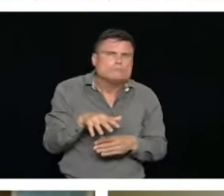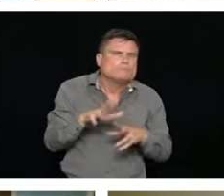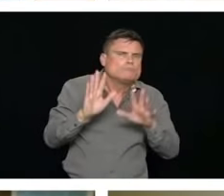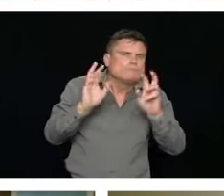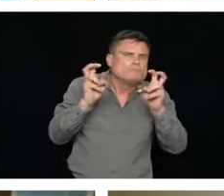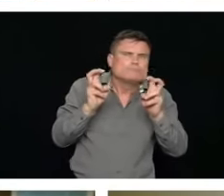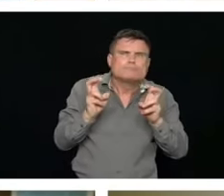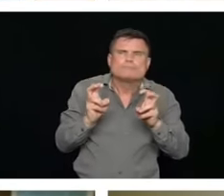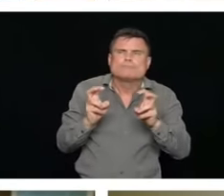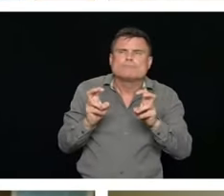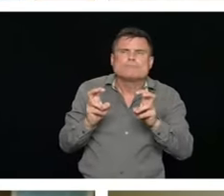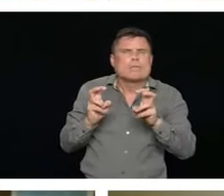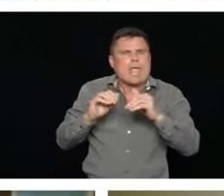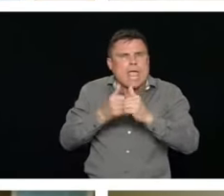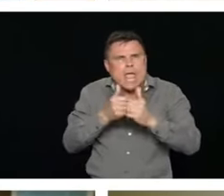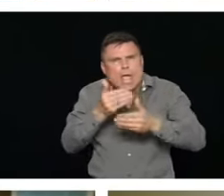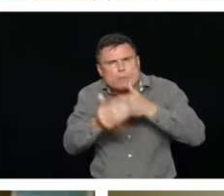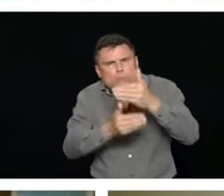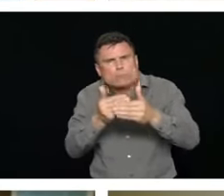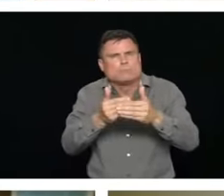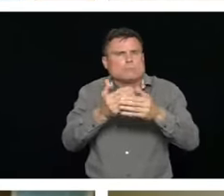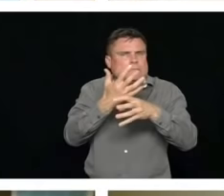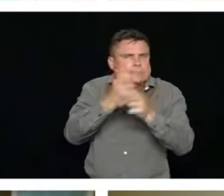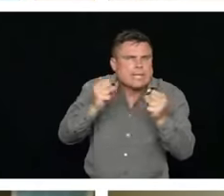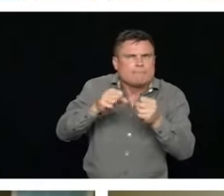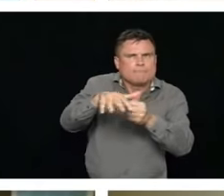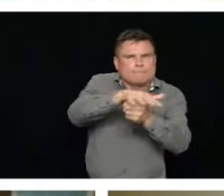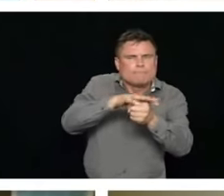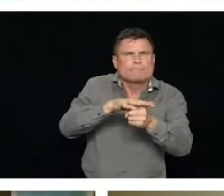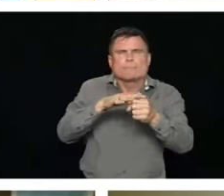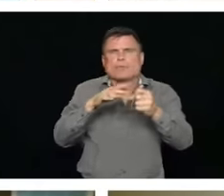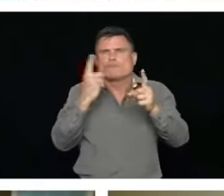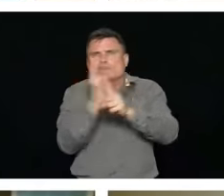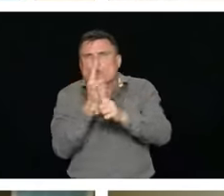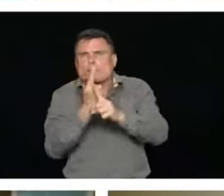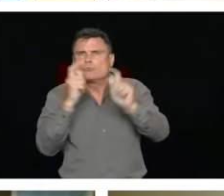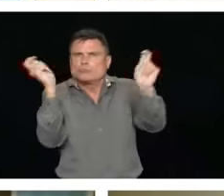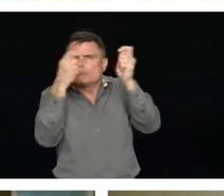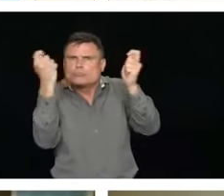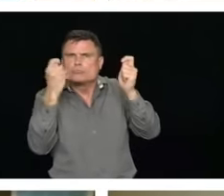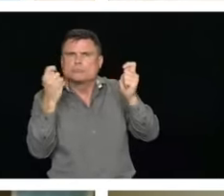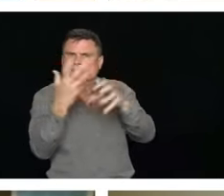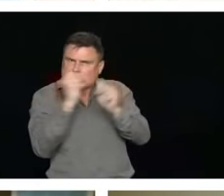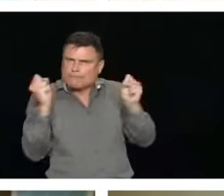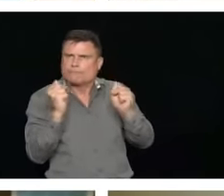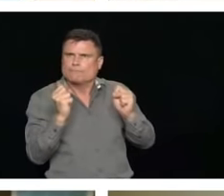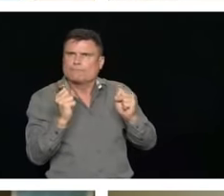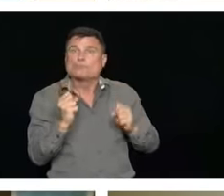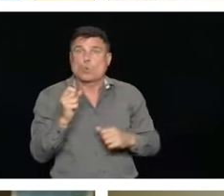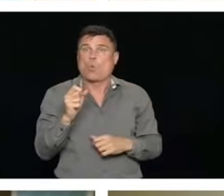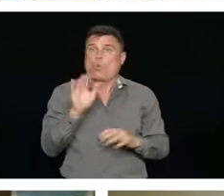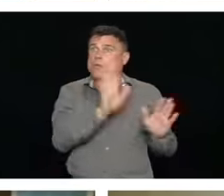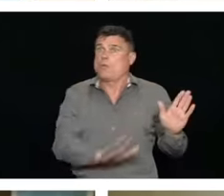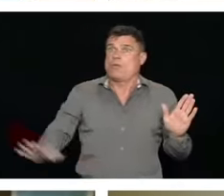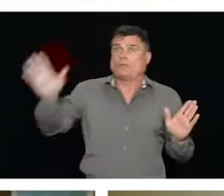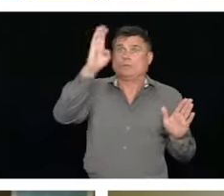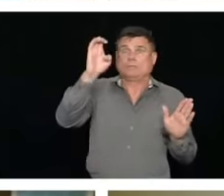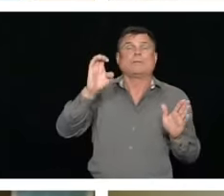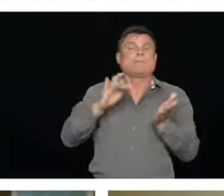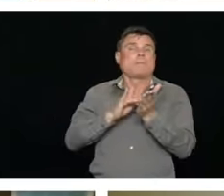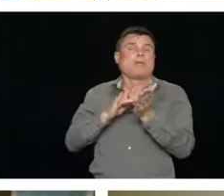They're the same ones you get told about the positive result and will work with a school with permission of that